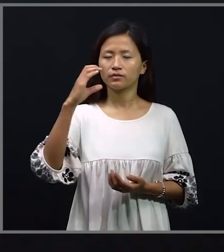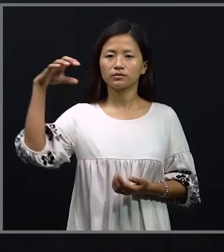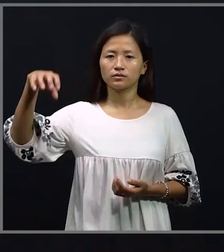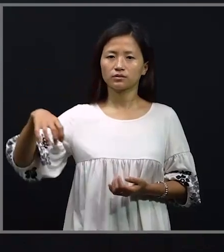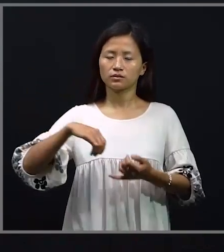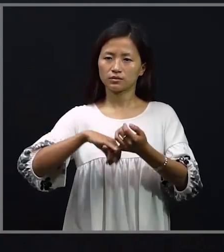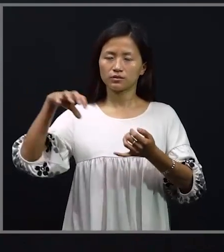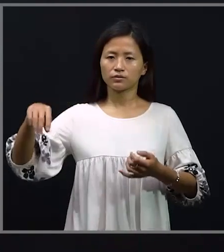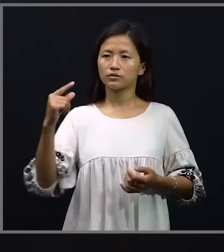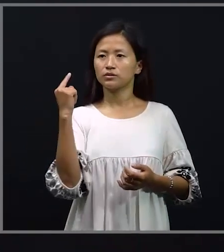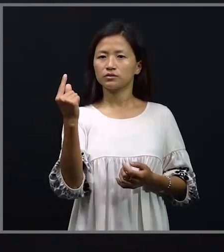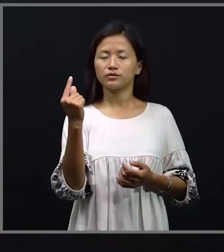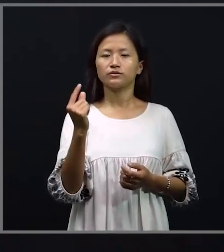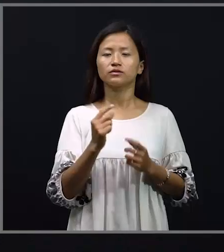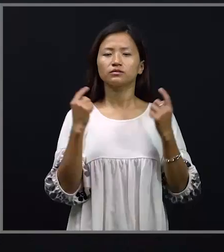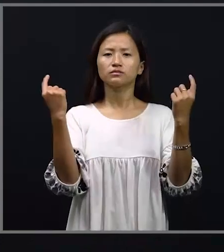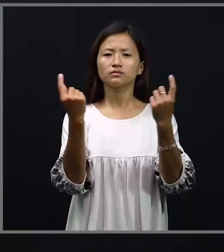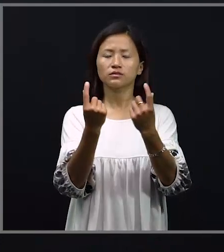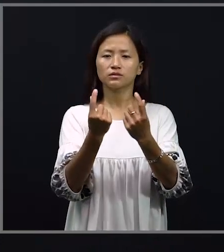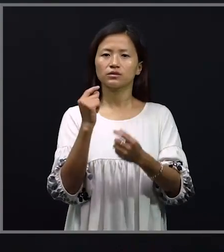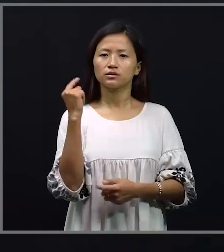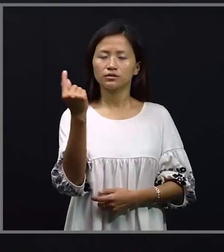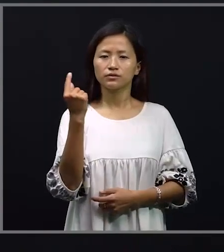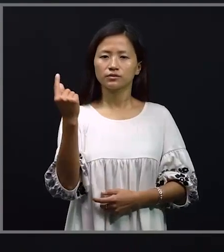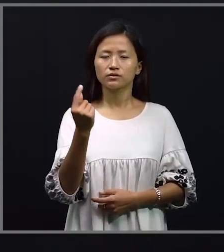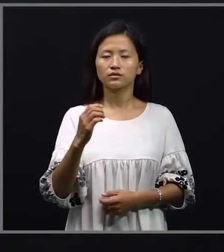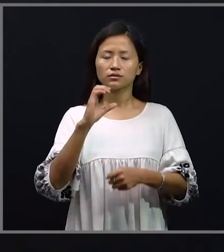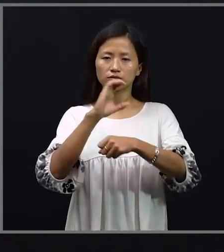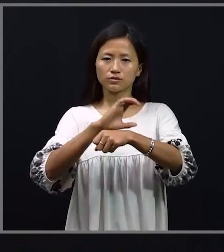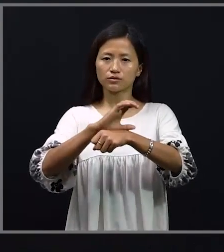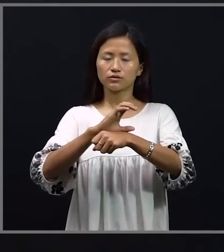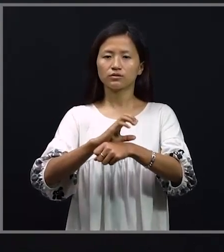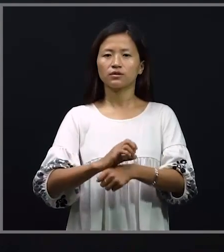universities, all right, church, state,